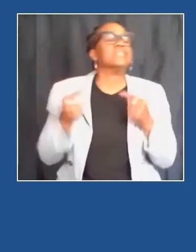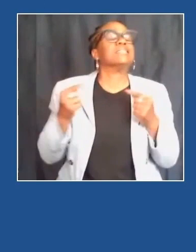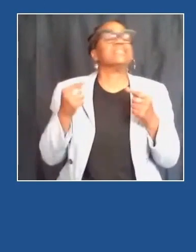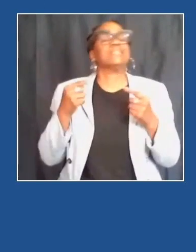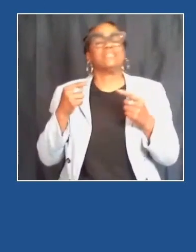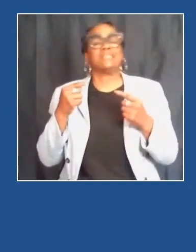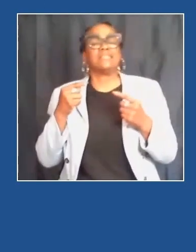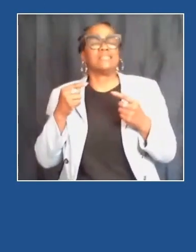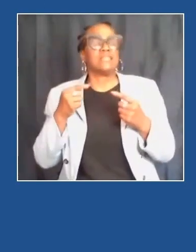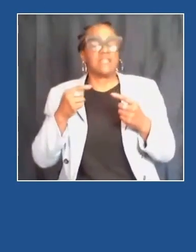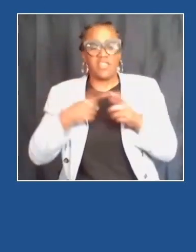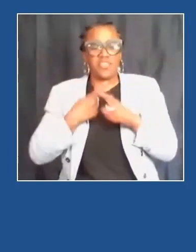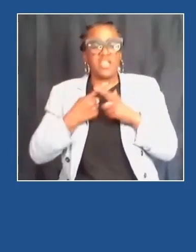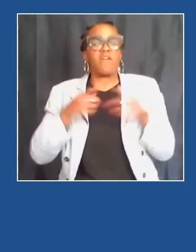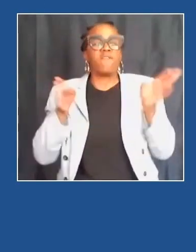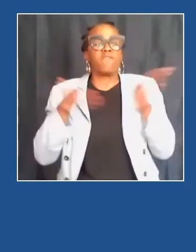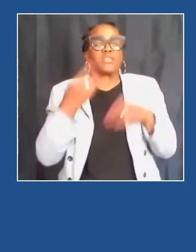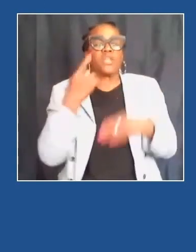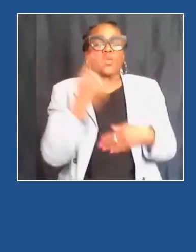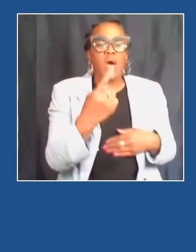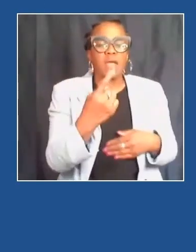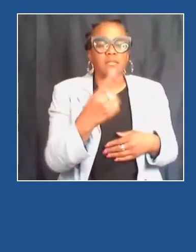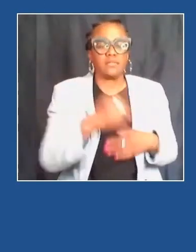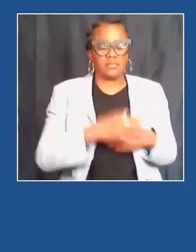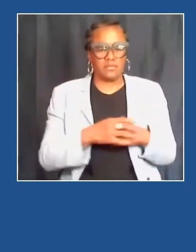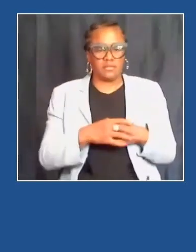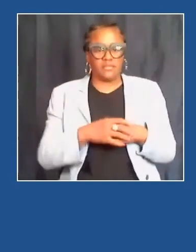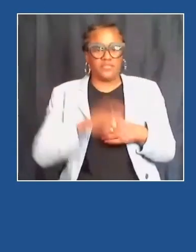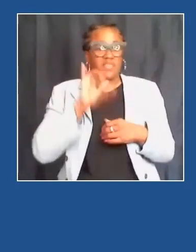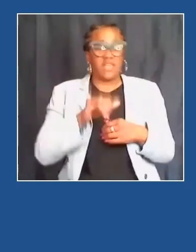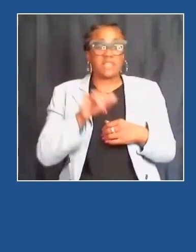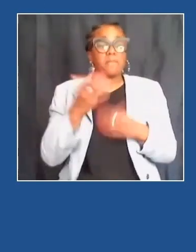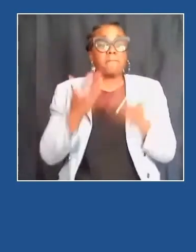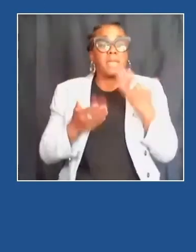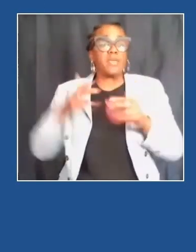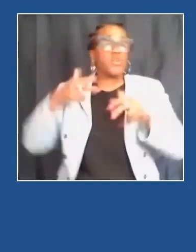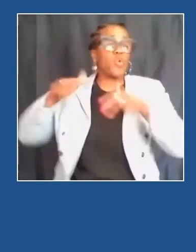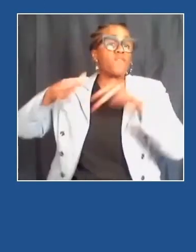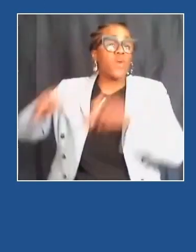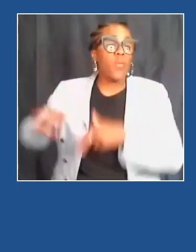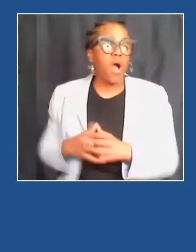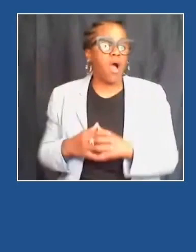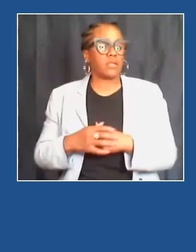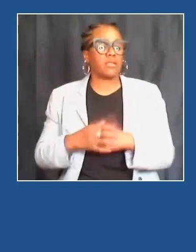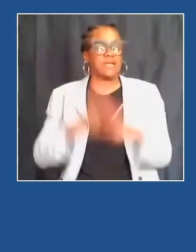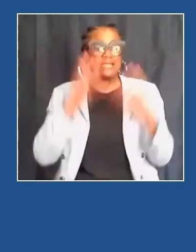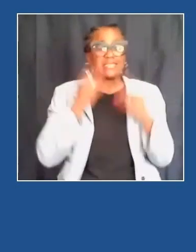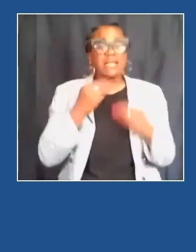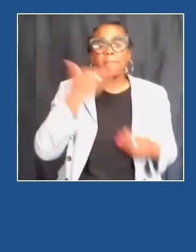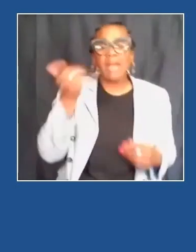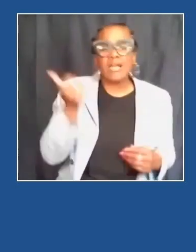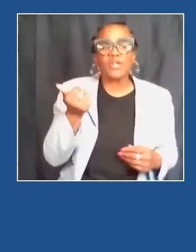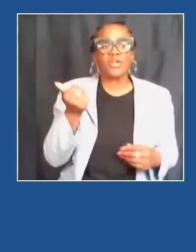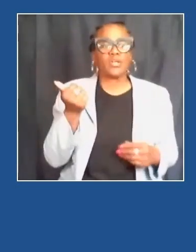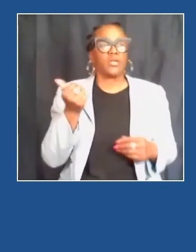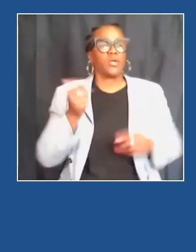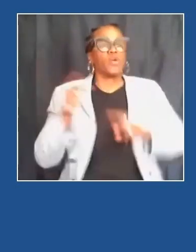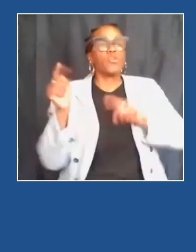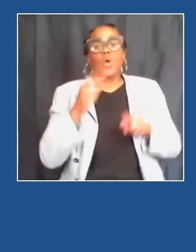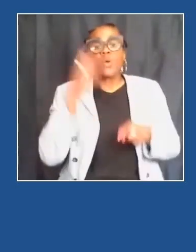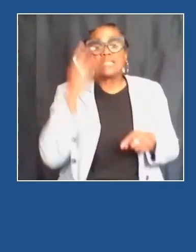on one of these, whether that's going for a walk or sleeping better in some way, going to bed earlier,